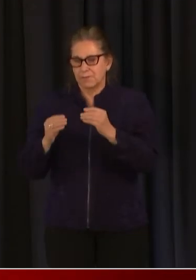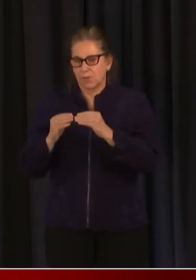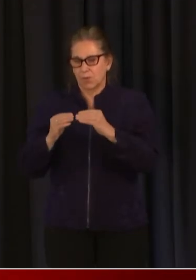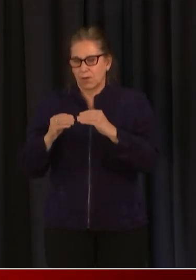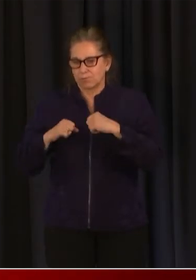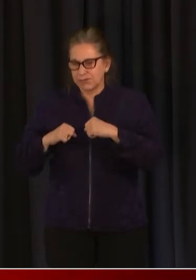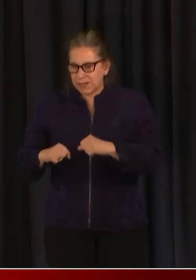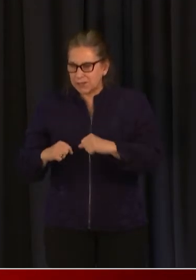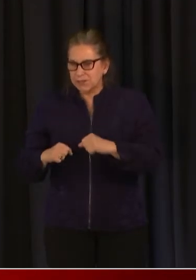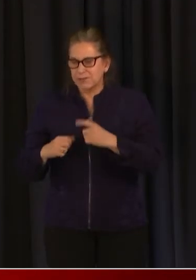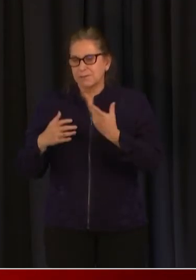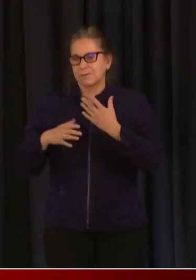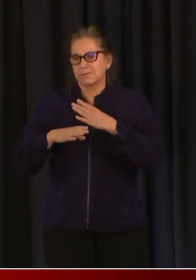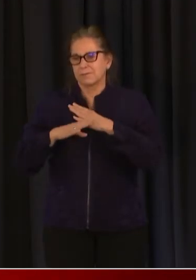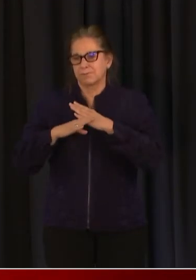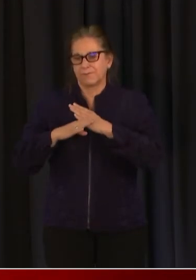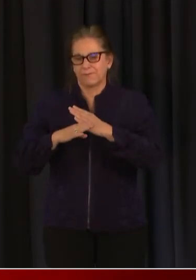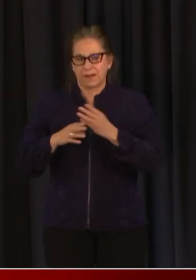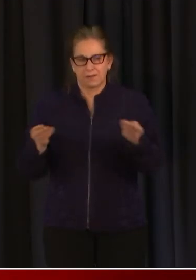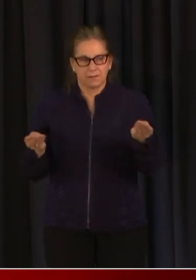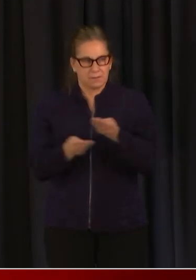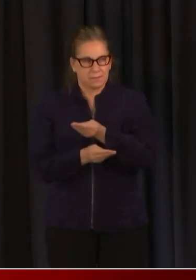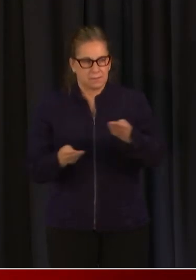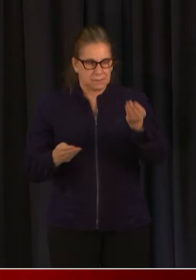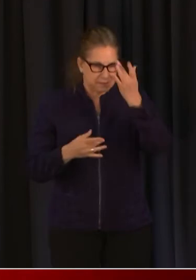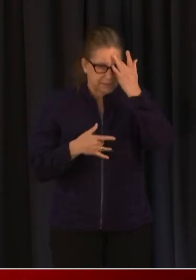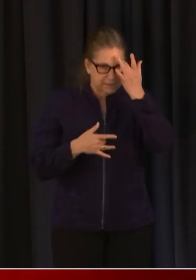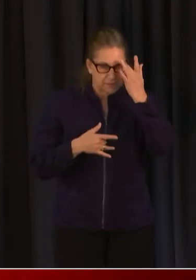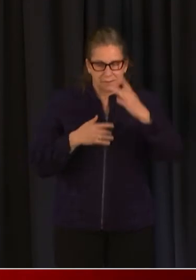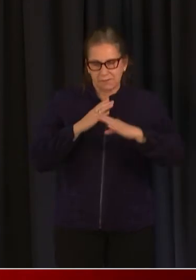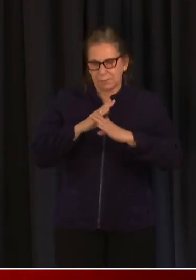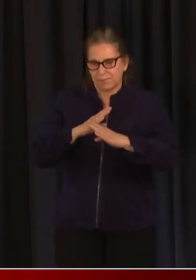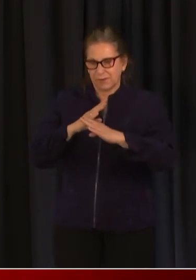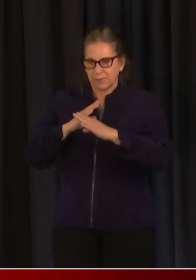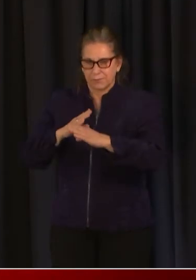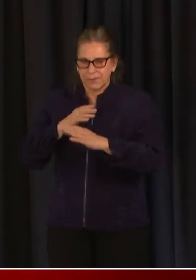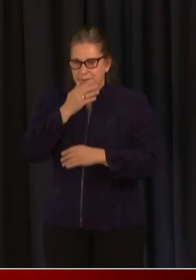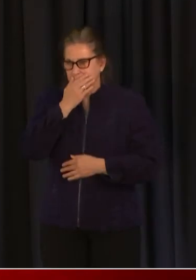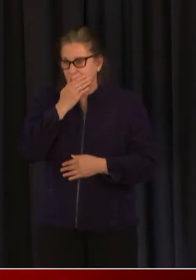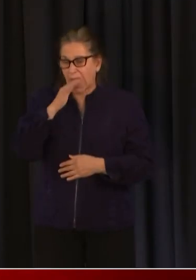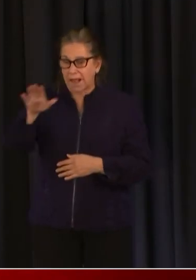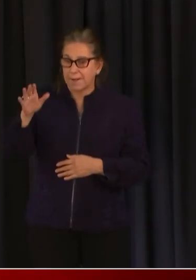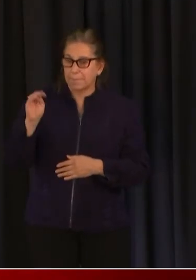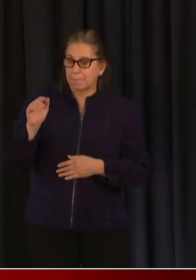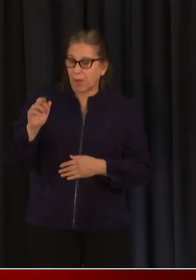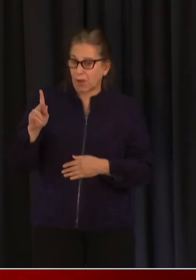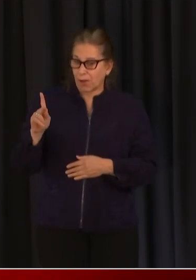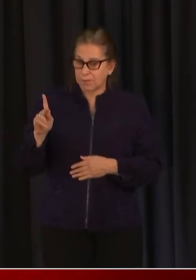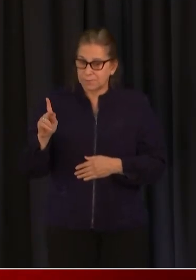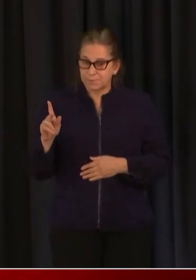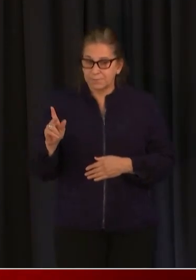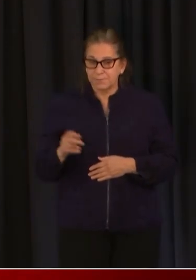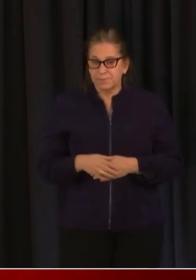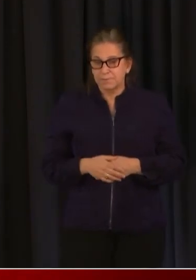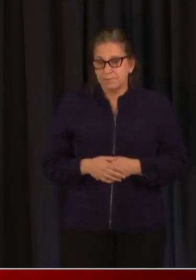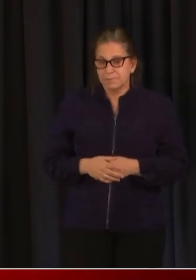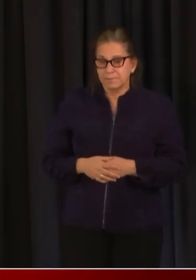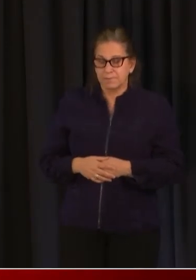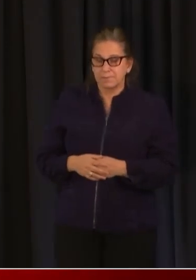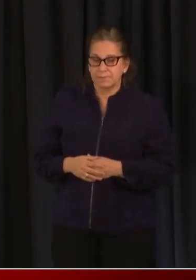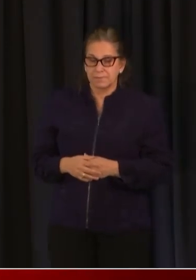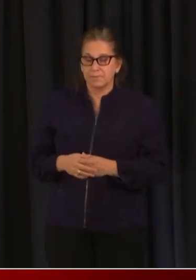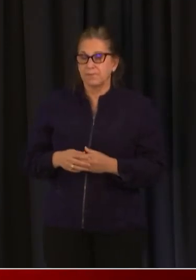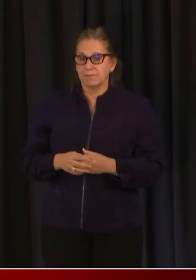infections. Keep in mind, and I've said this many times, and I'll continue to repeat it, the way we get open is to crush the virus and to get